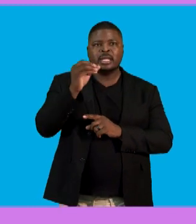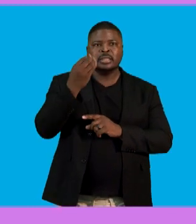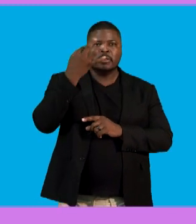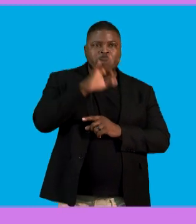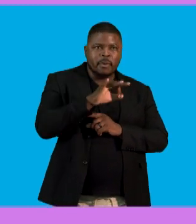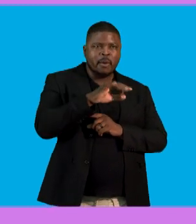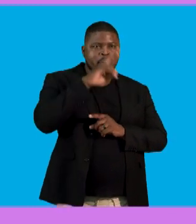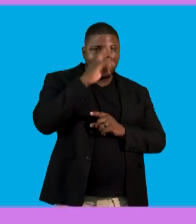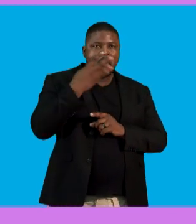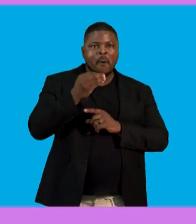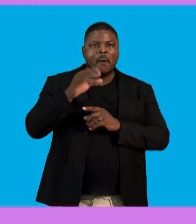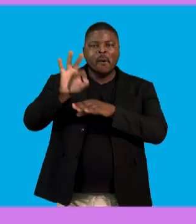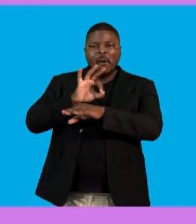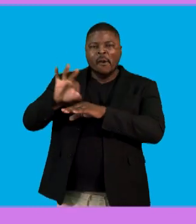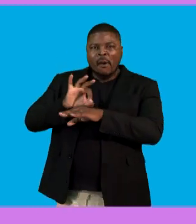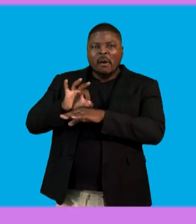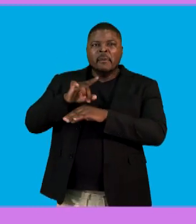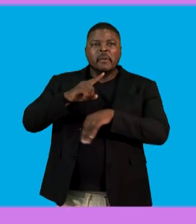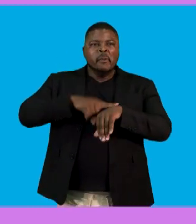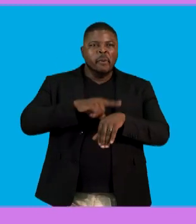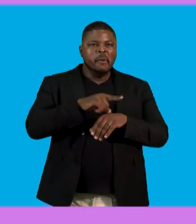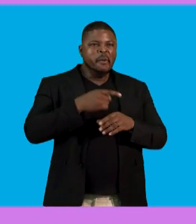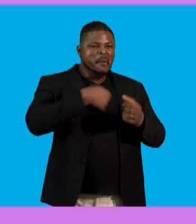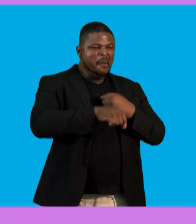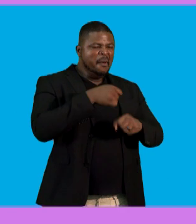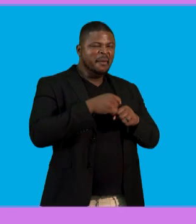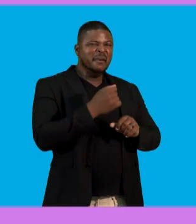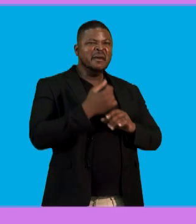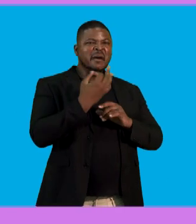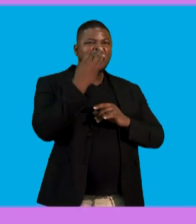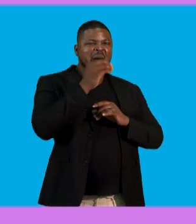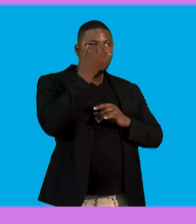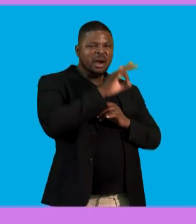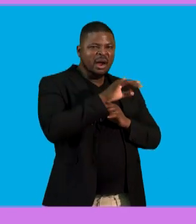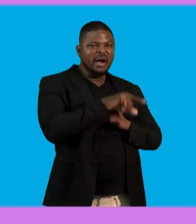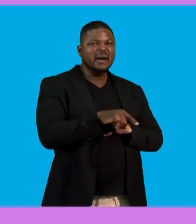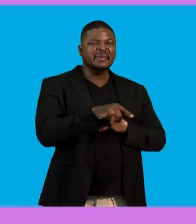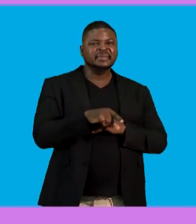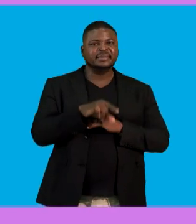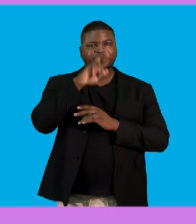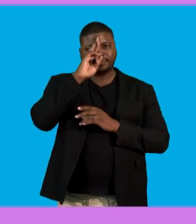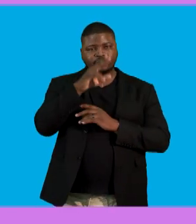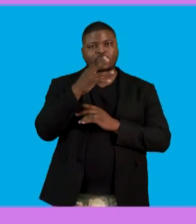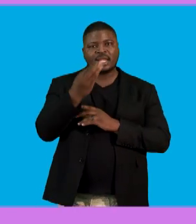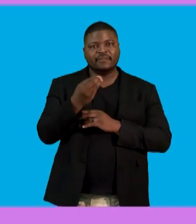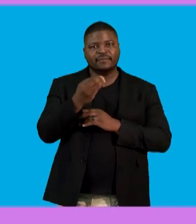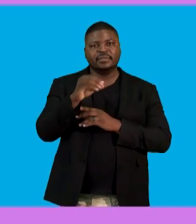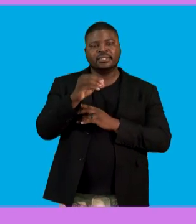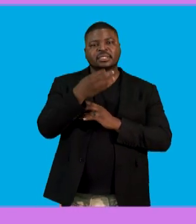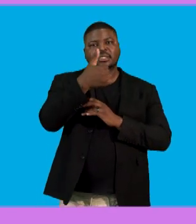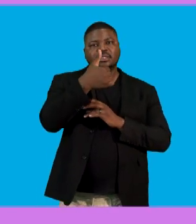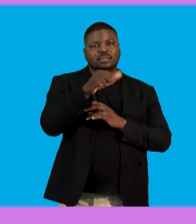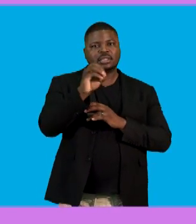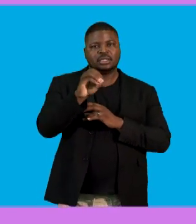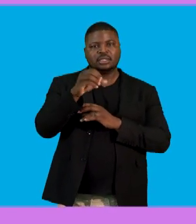have the baking time. We've got 30 minutes. How many cakes are we baking? 2 of them as well. So we have 60 minutes for baking these